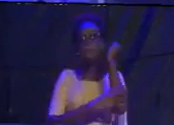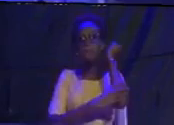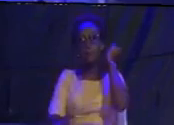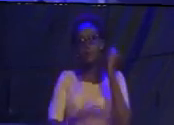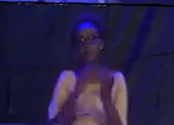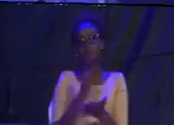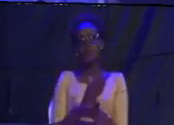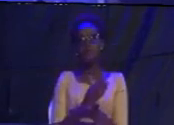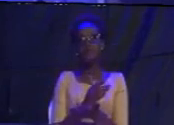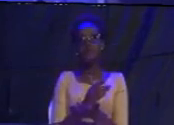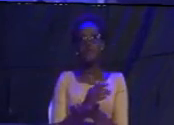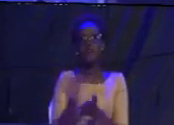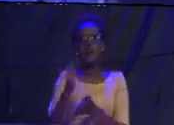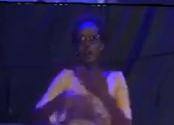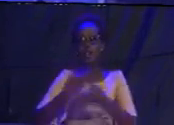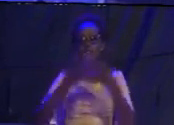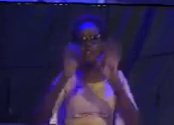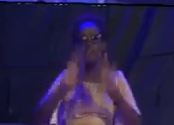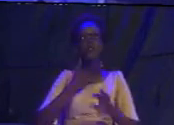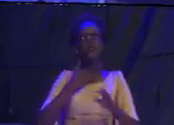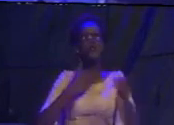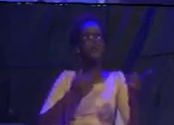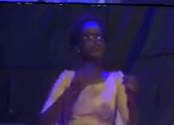poor service.